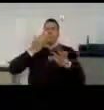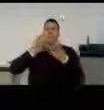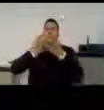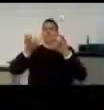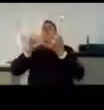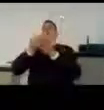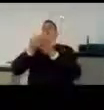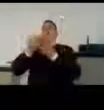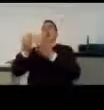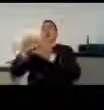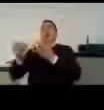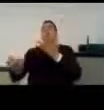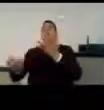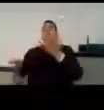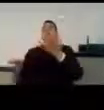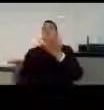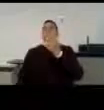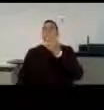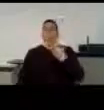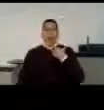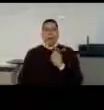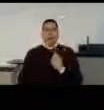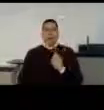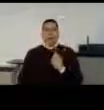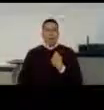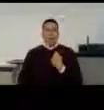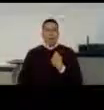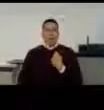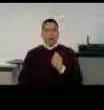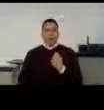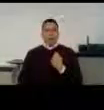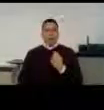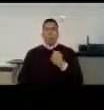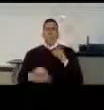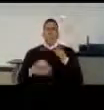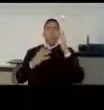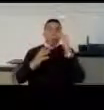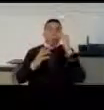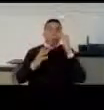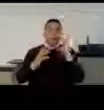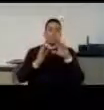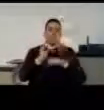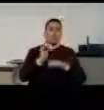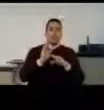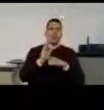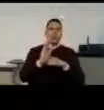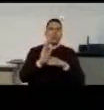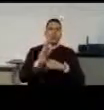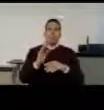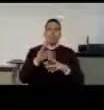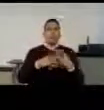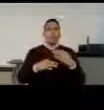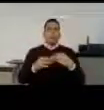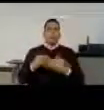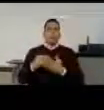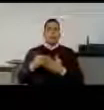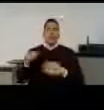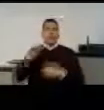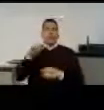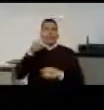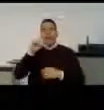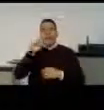the pastas, let's say, for instance, not the healthy ones. A cheaper version, as opposed to buying carrots